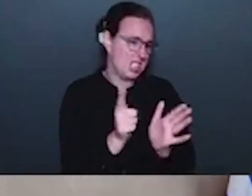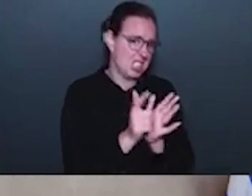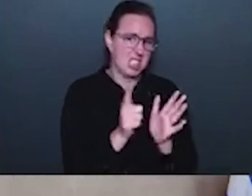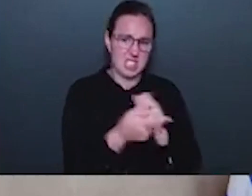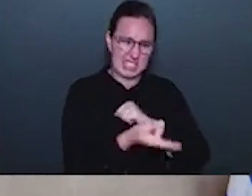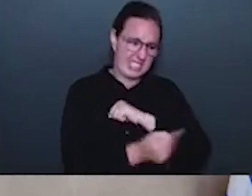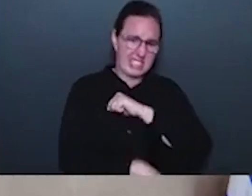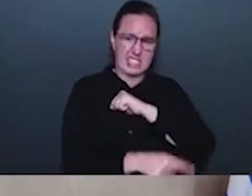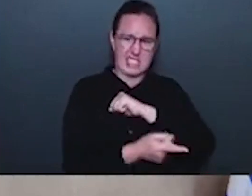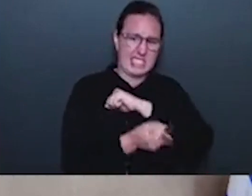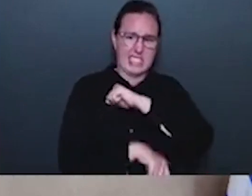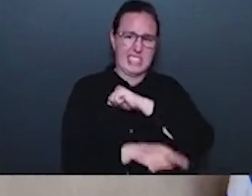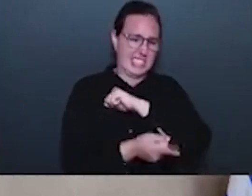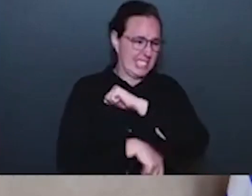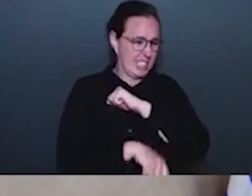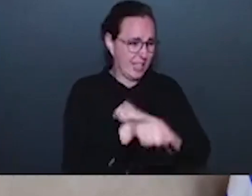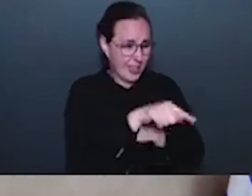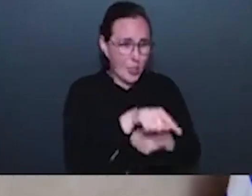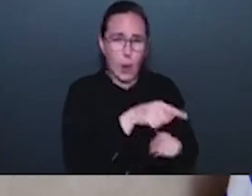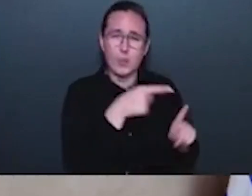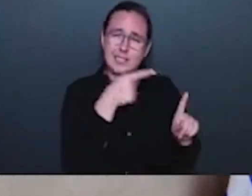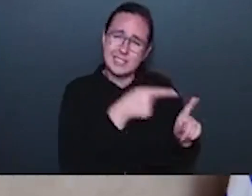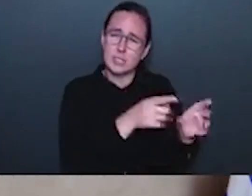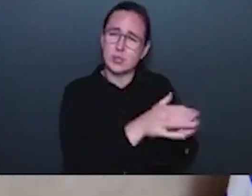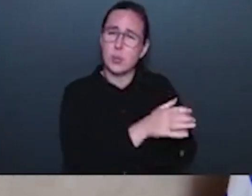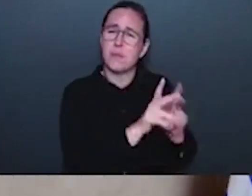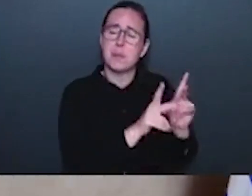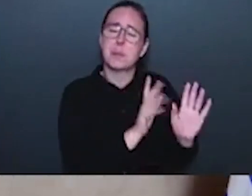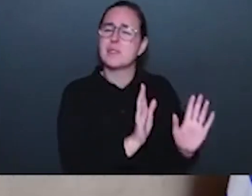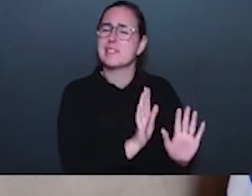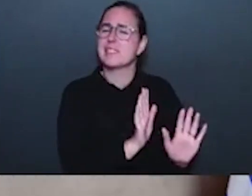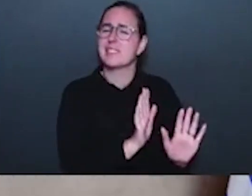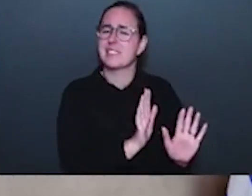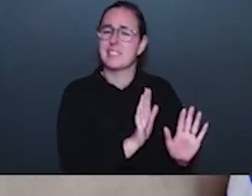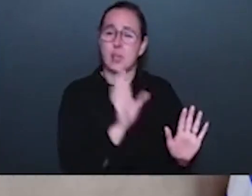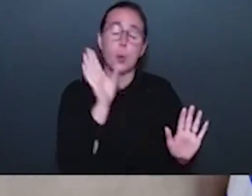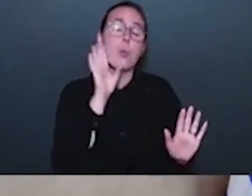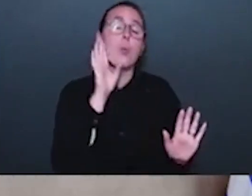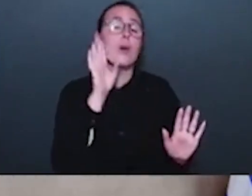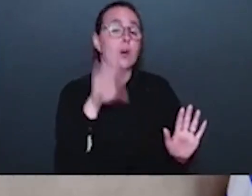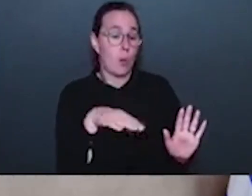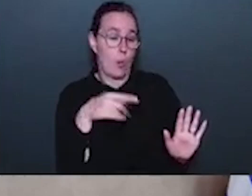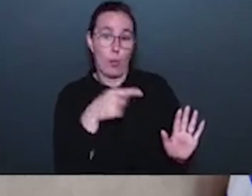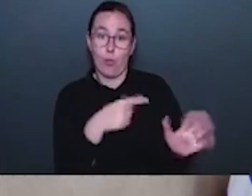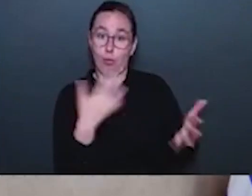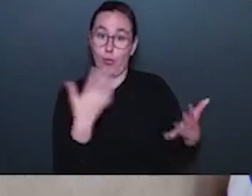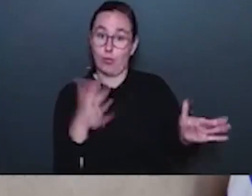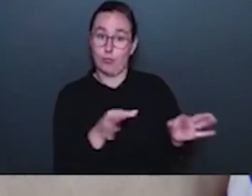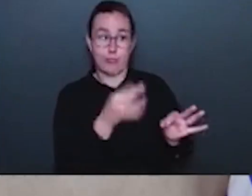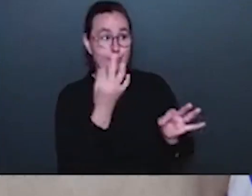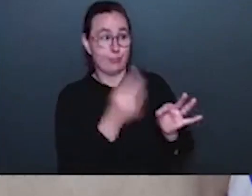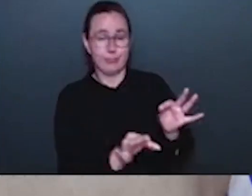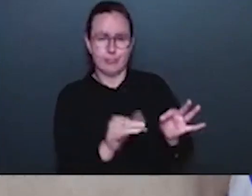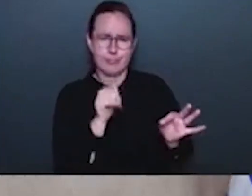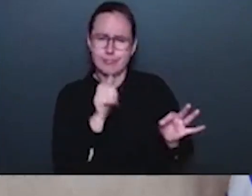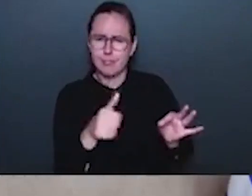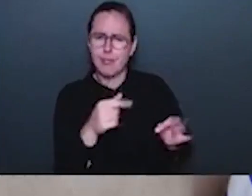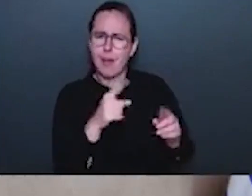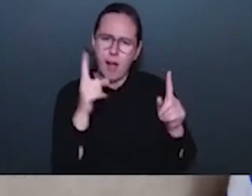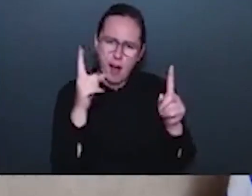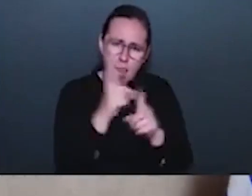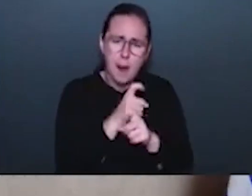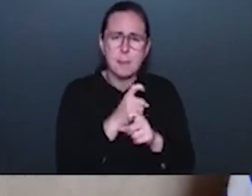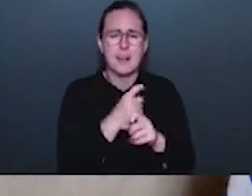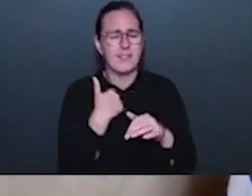multifaceted approaches. And this is one of those important steps that we can take. We know